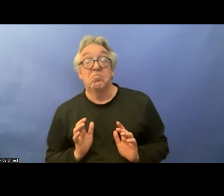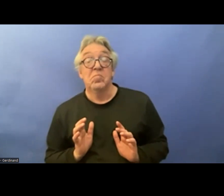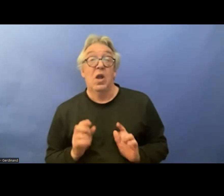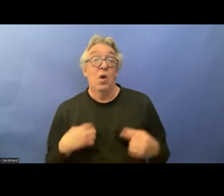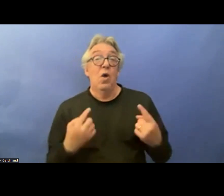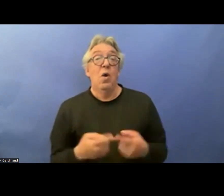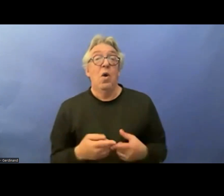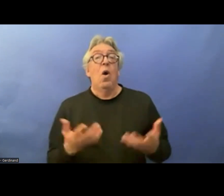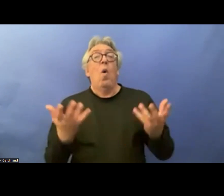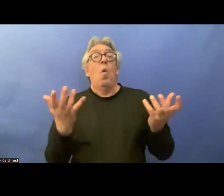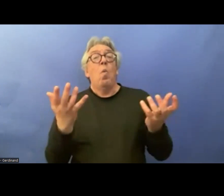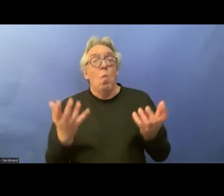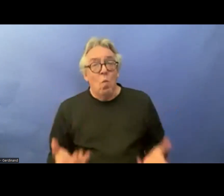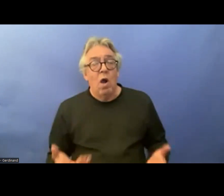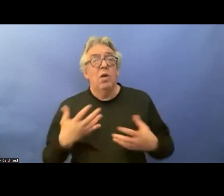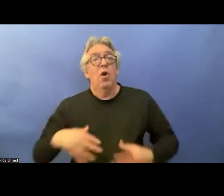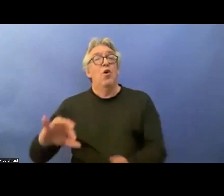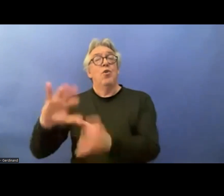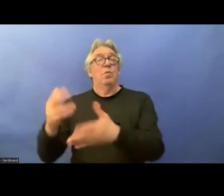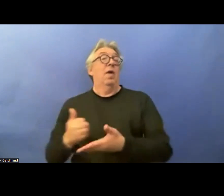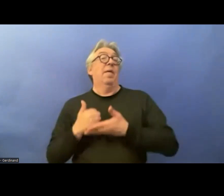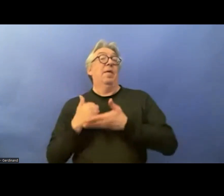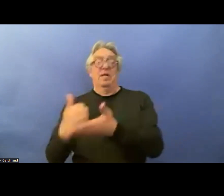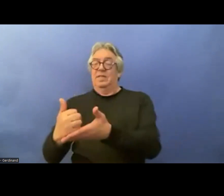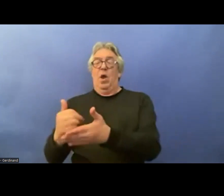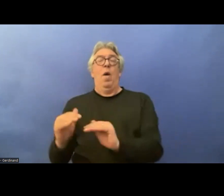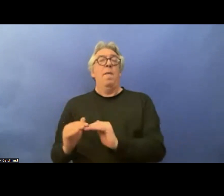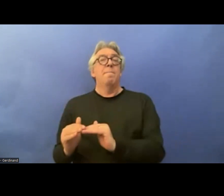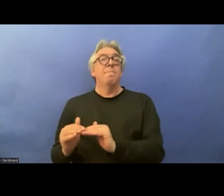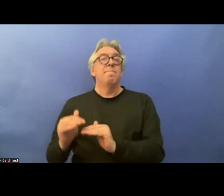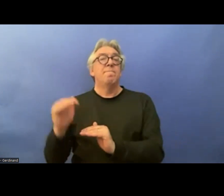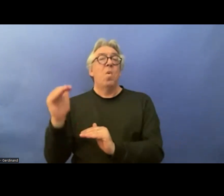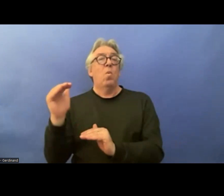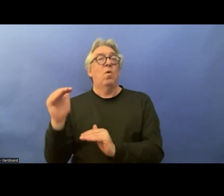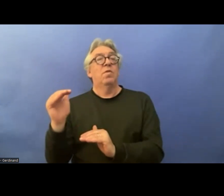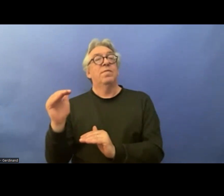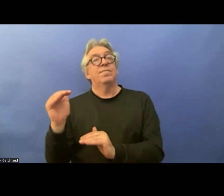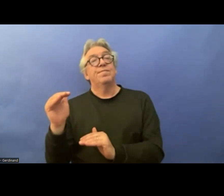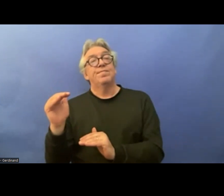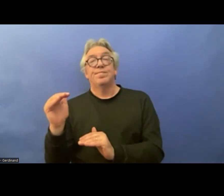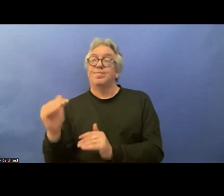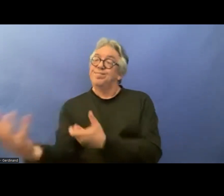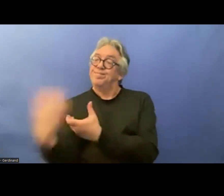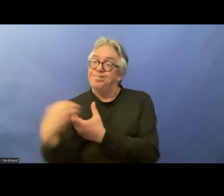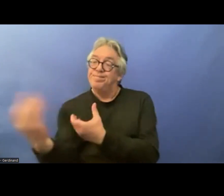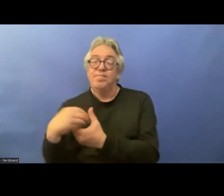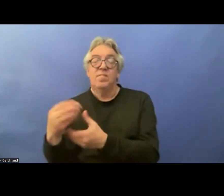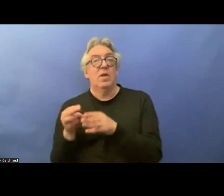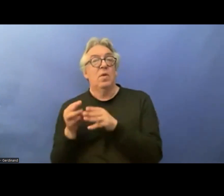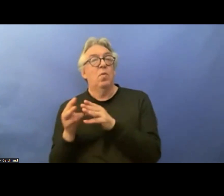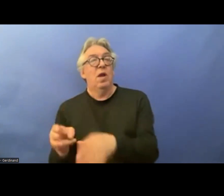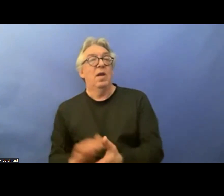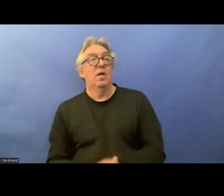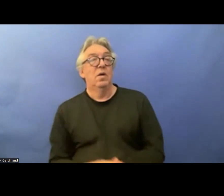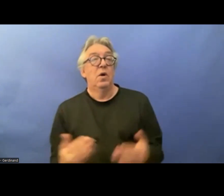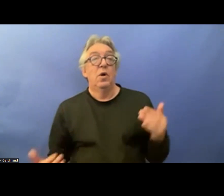deliver humanitarian assistance in a more inclusive and accountable manner. And also the new ISC